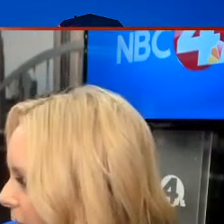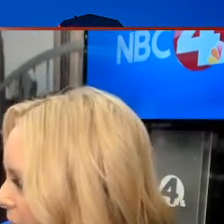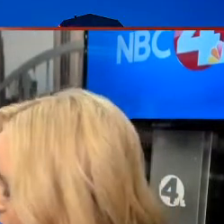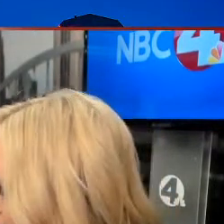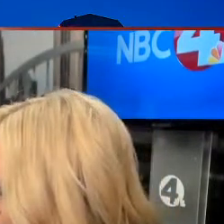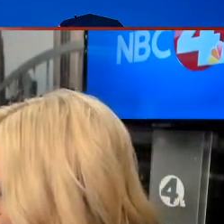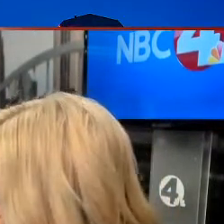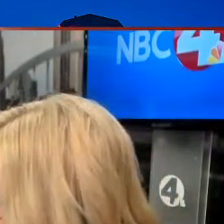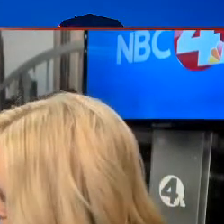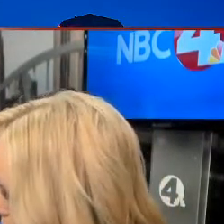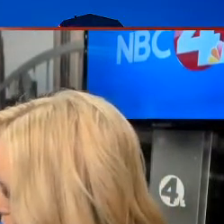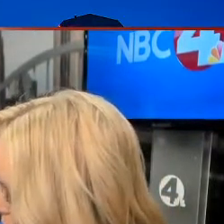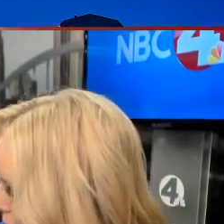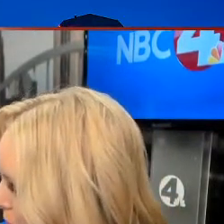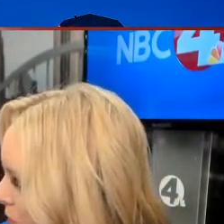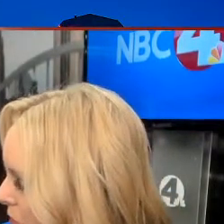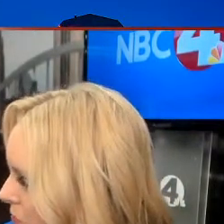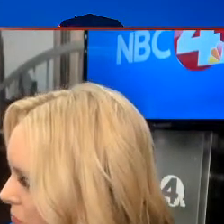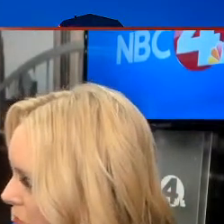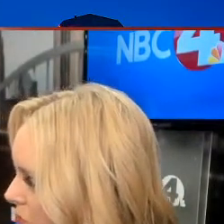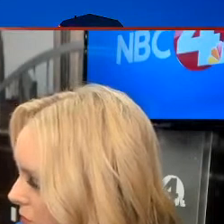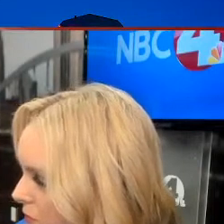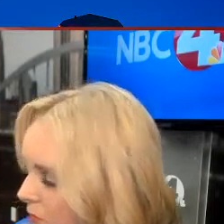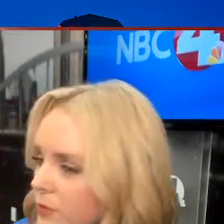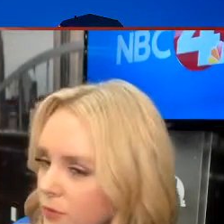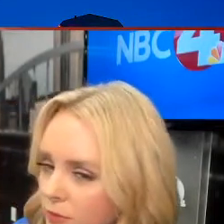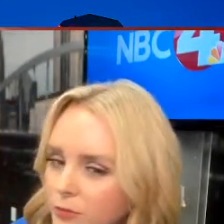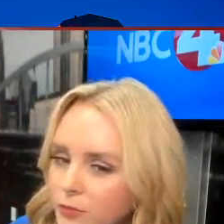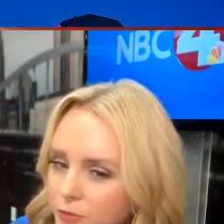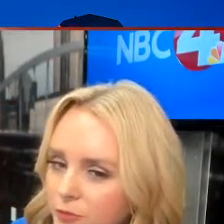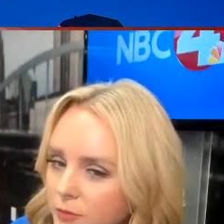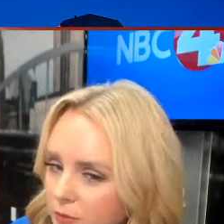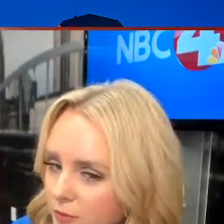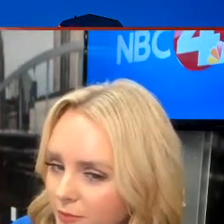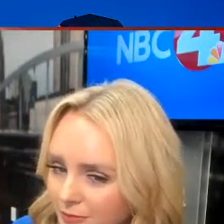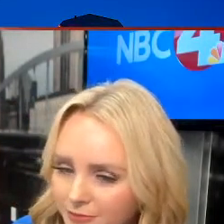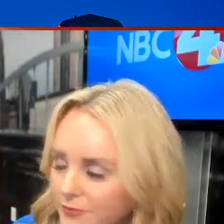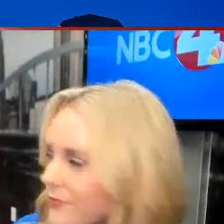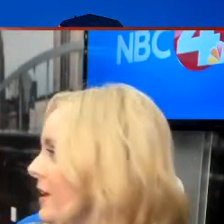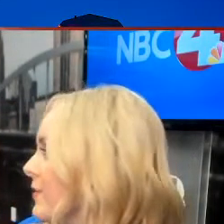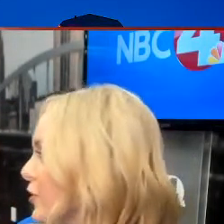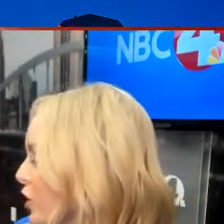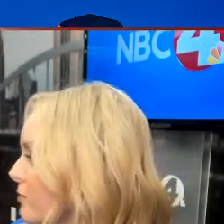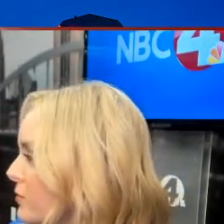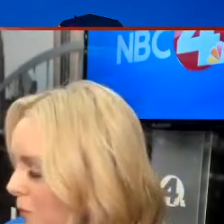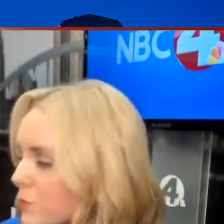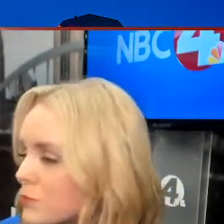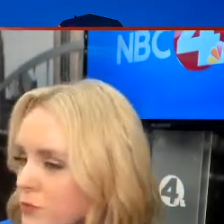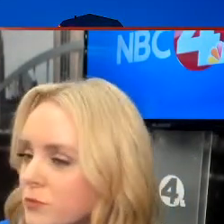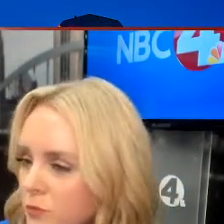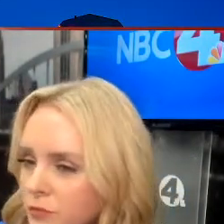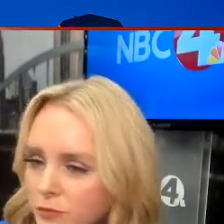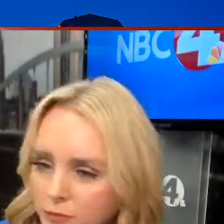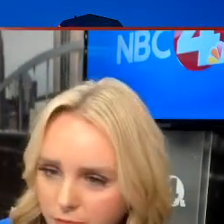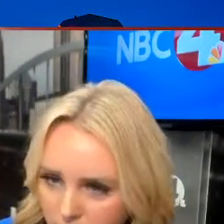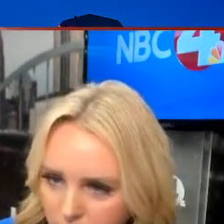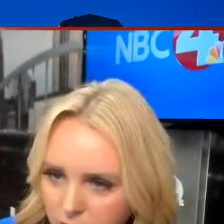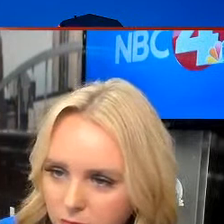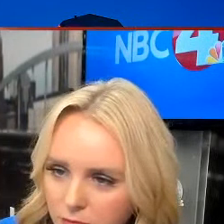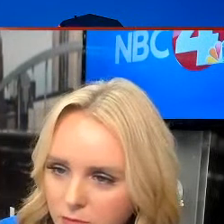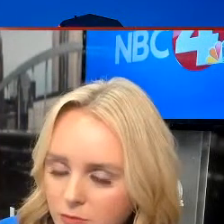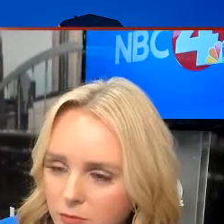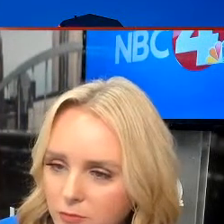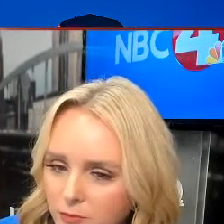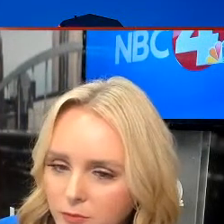else stands out to you today? It's always hard to look at some of the numbers, especially after a holiday weekend. For sure. Because obviously then reporting